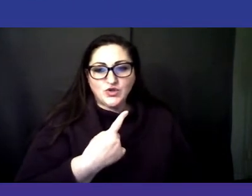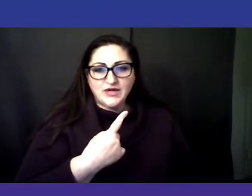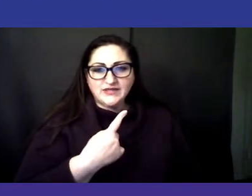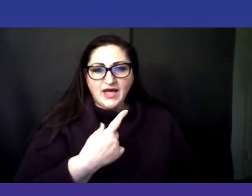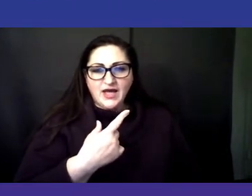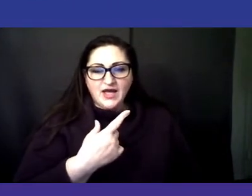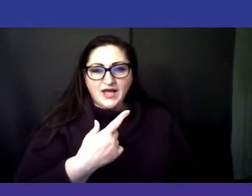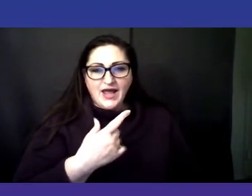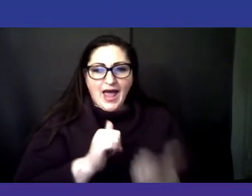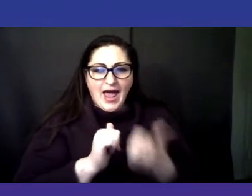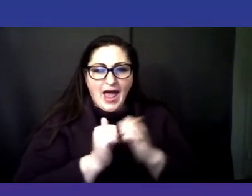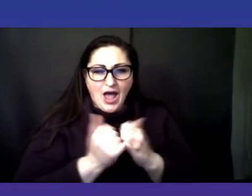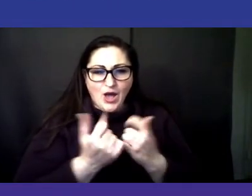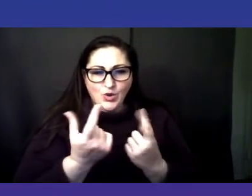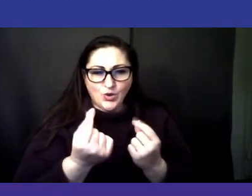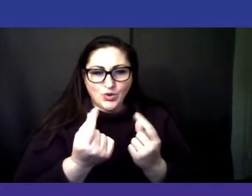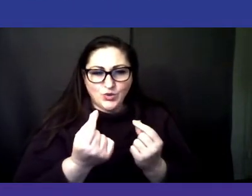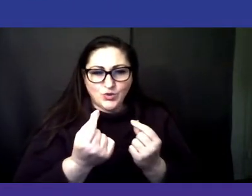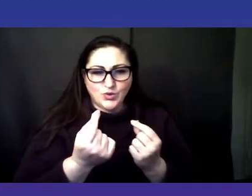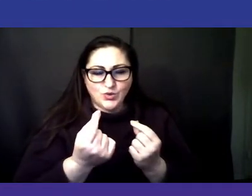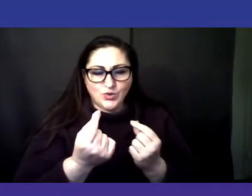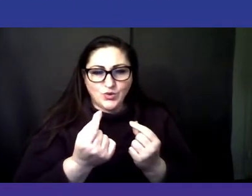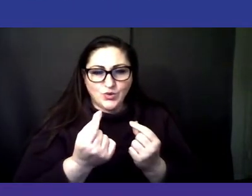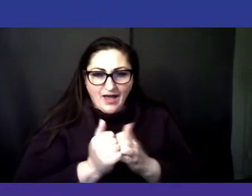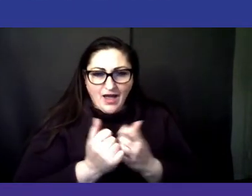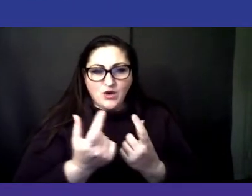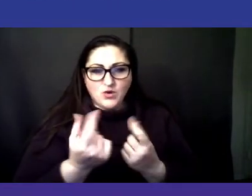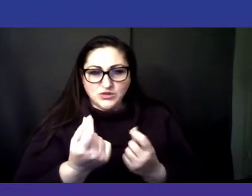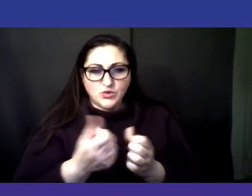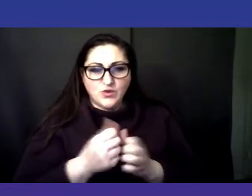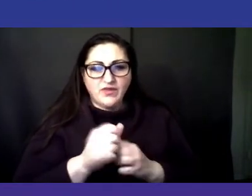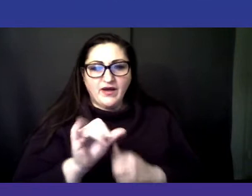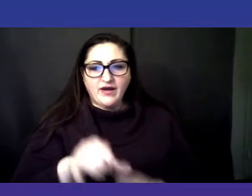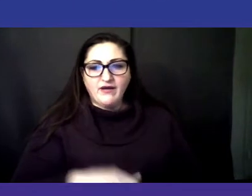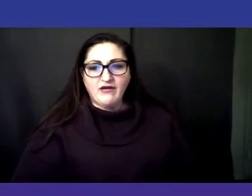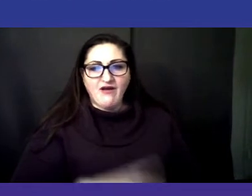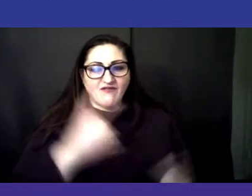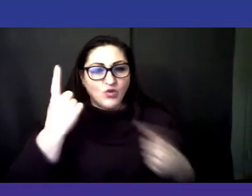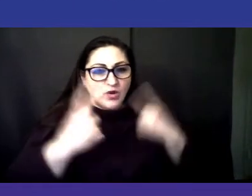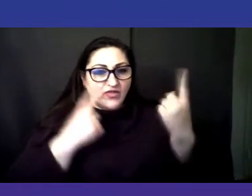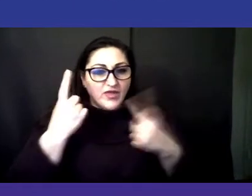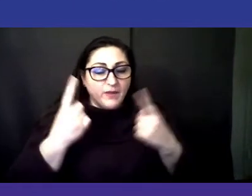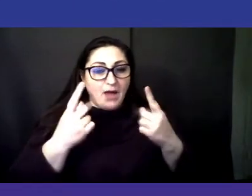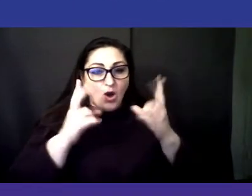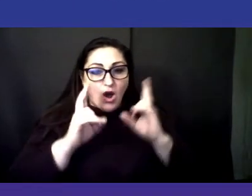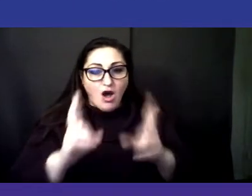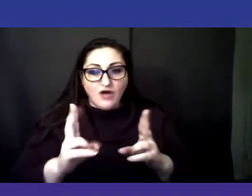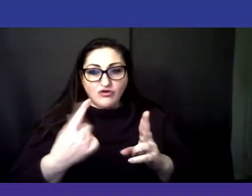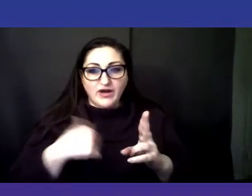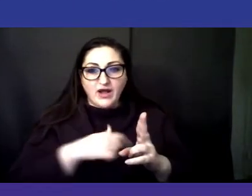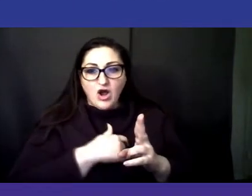this. And as you're thinking about honoring our